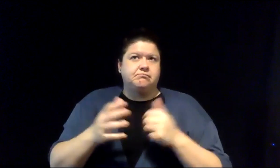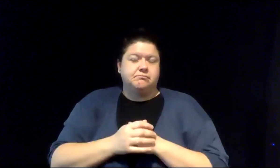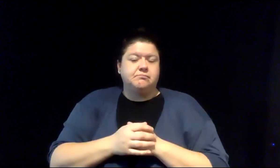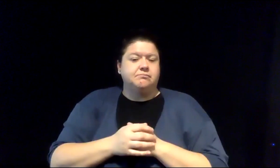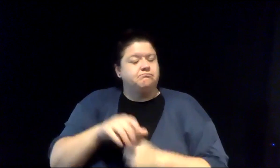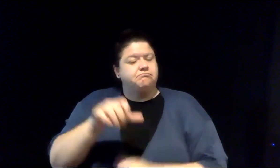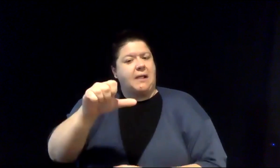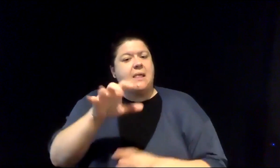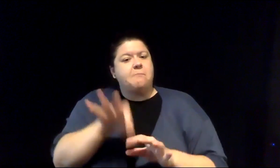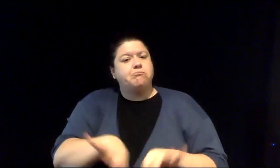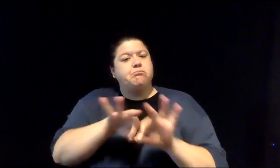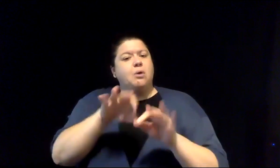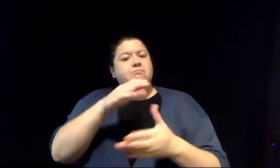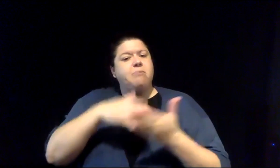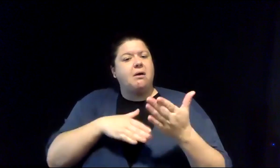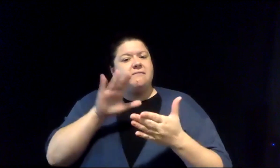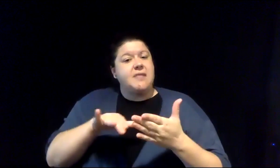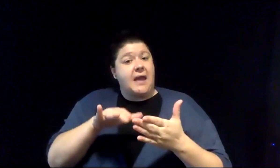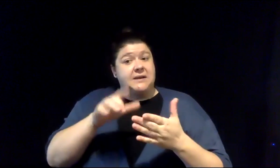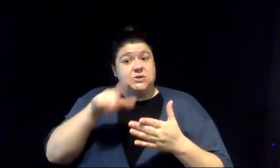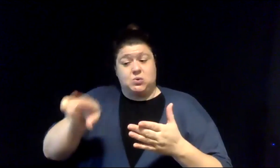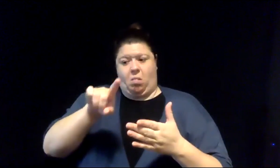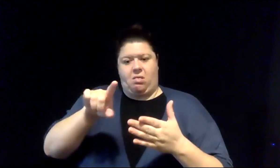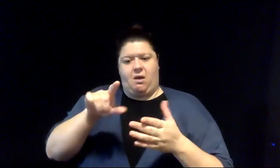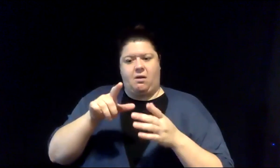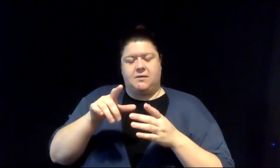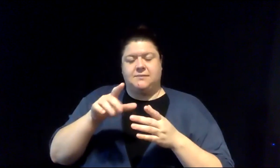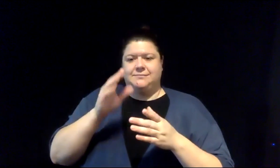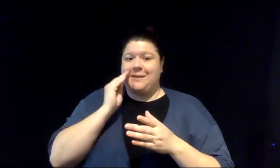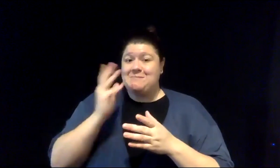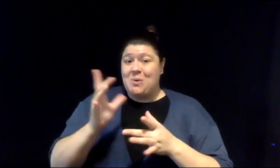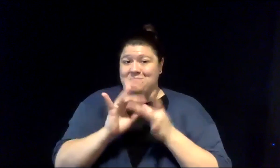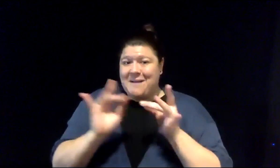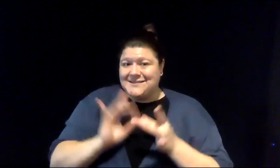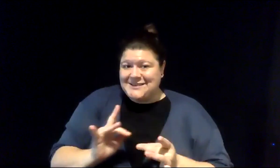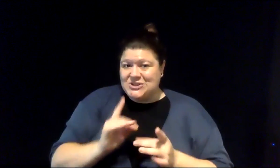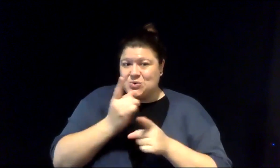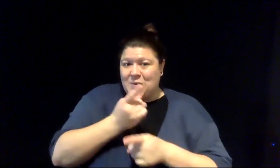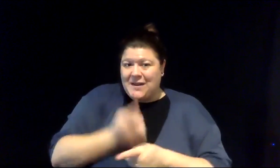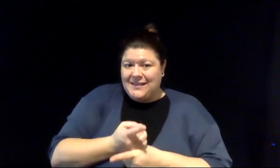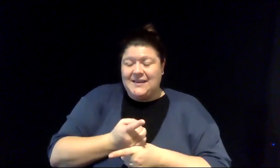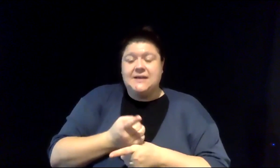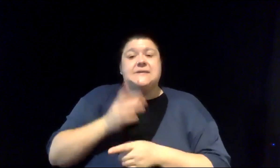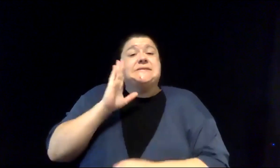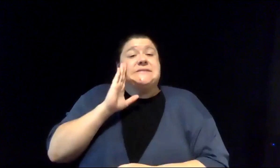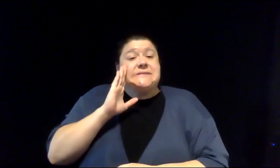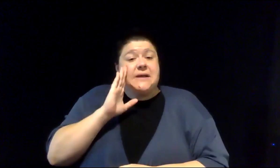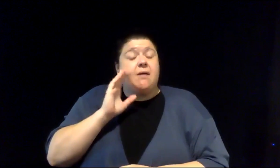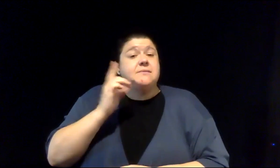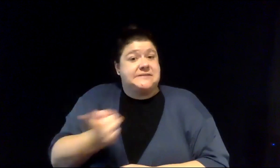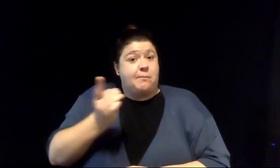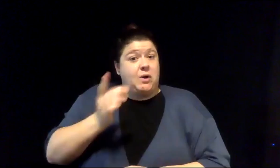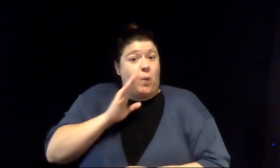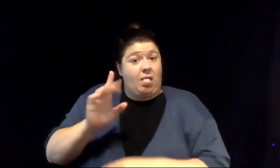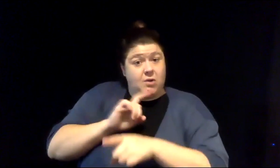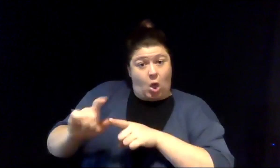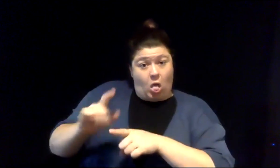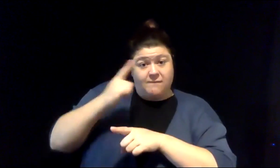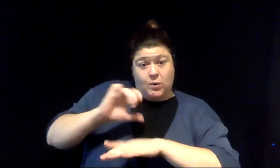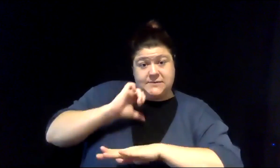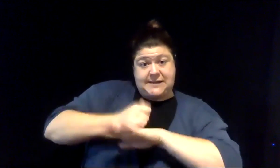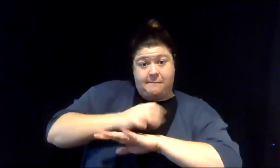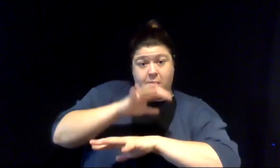the important thing is that you are getting this message across that somebody is going to call you, right? If it's